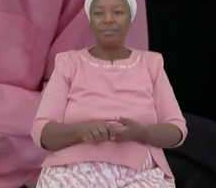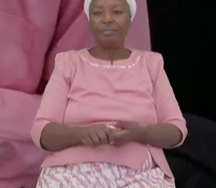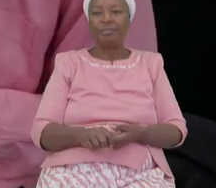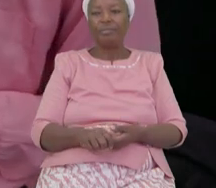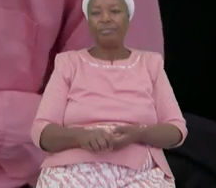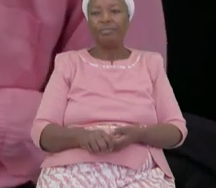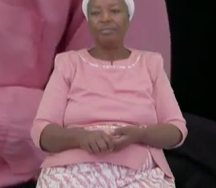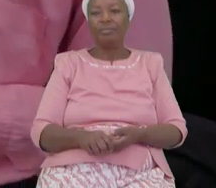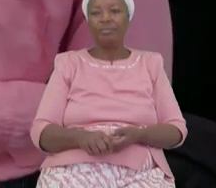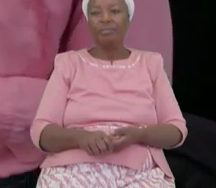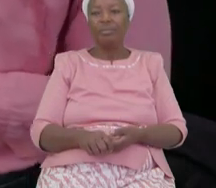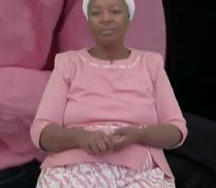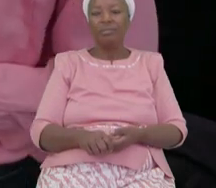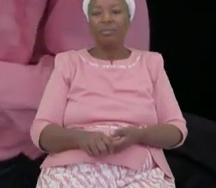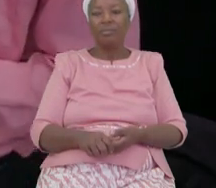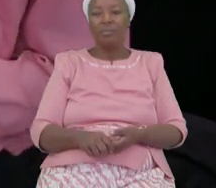Holy at heart,